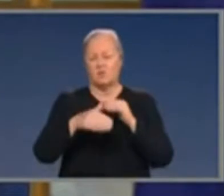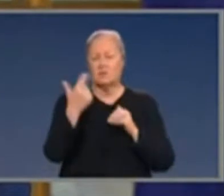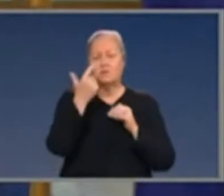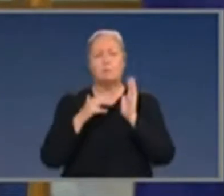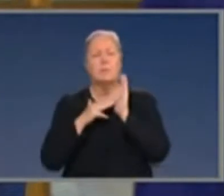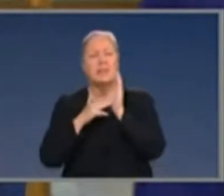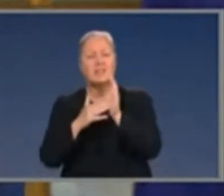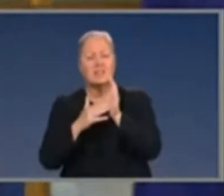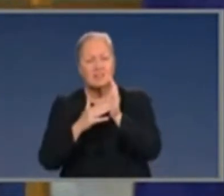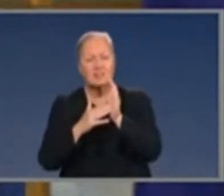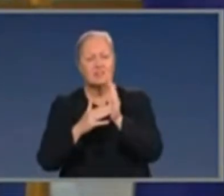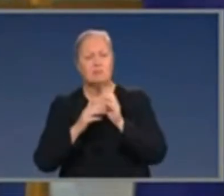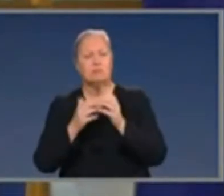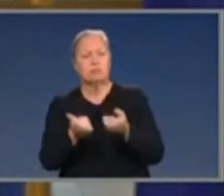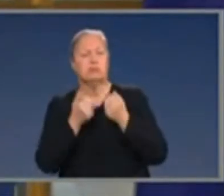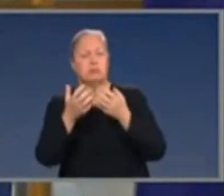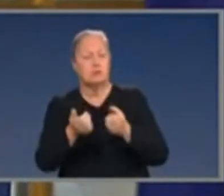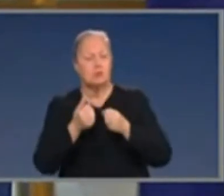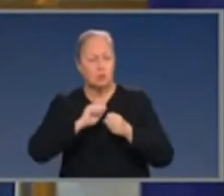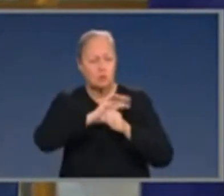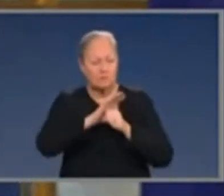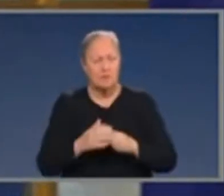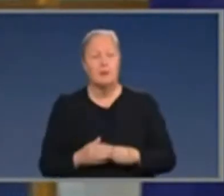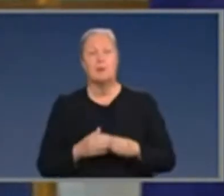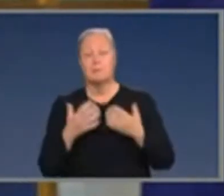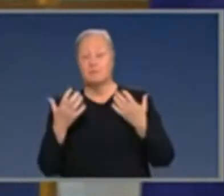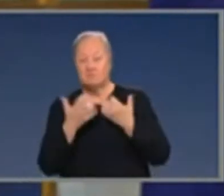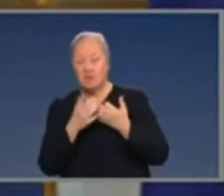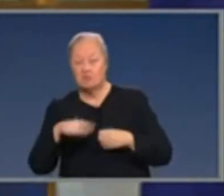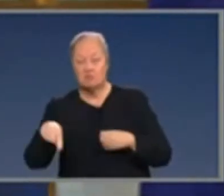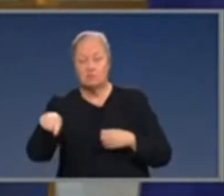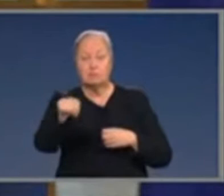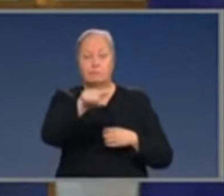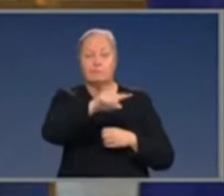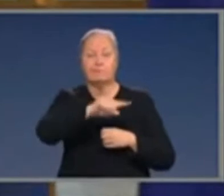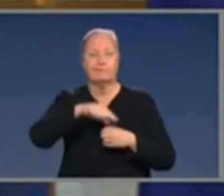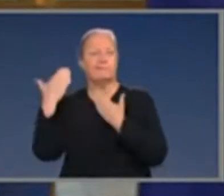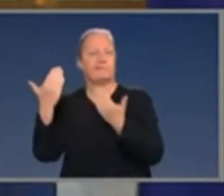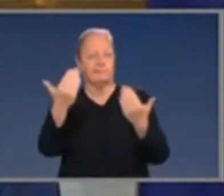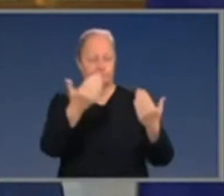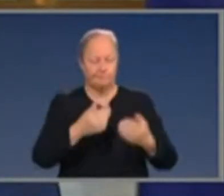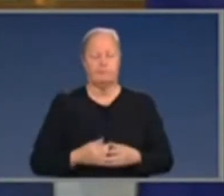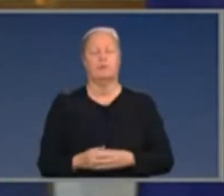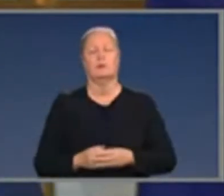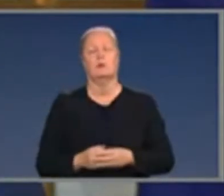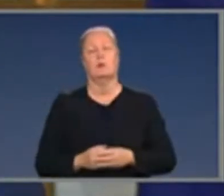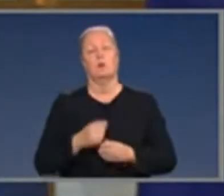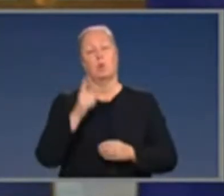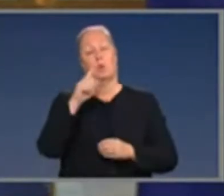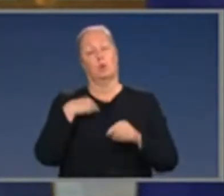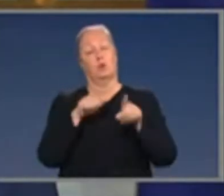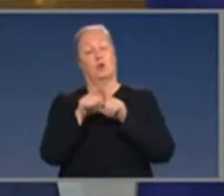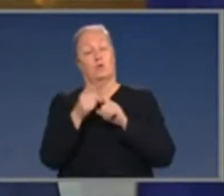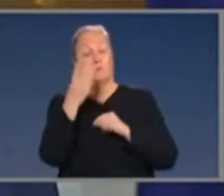cases and multiples of that unreported almost certainly, one of the key lessons is that where